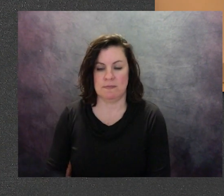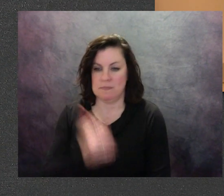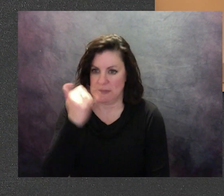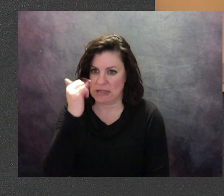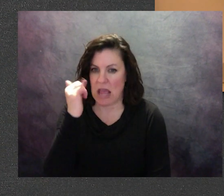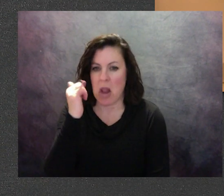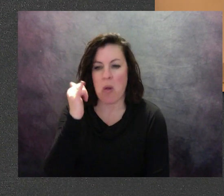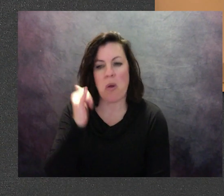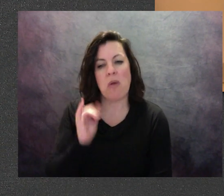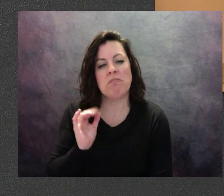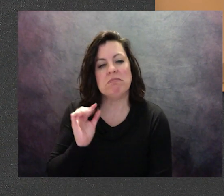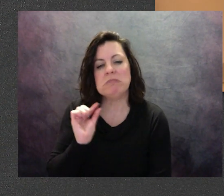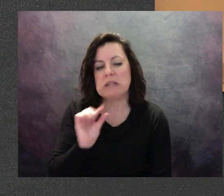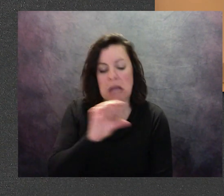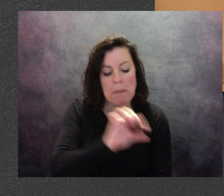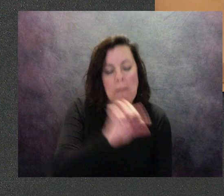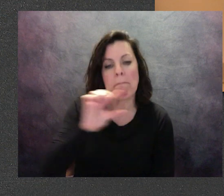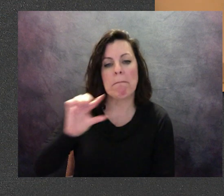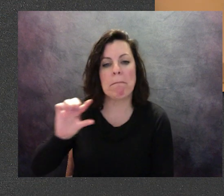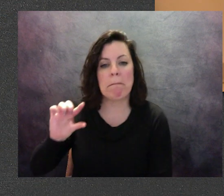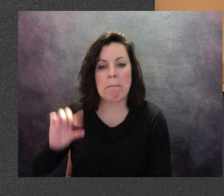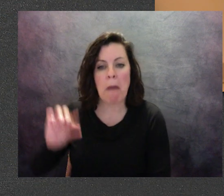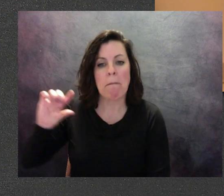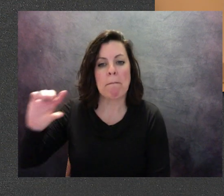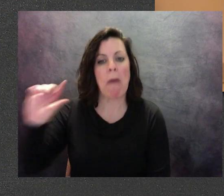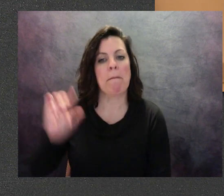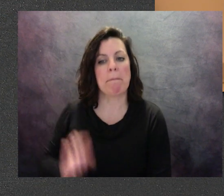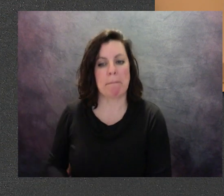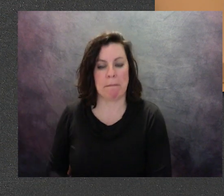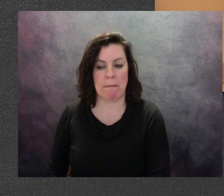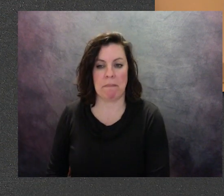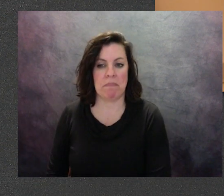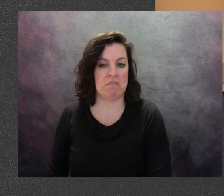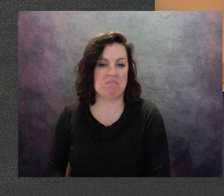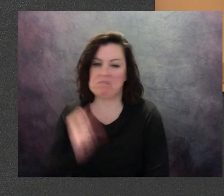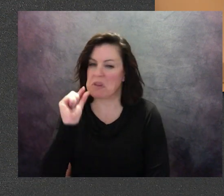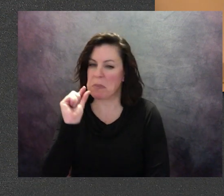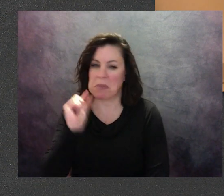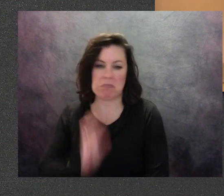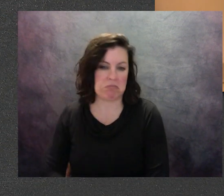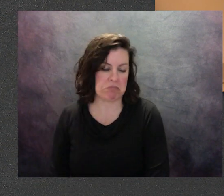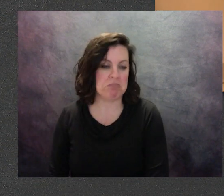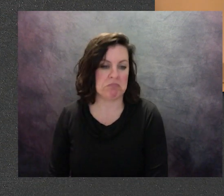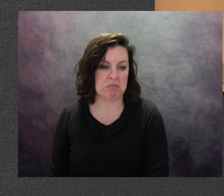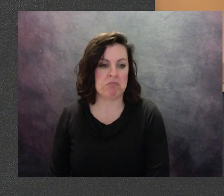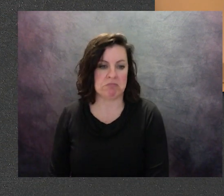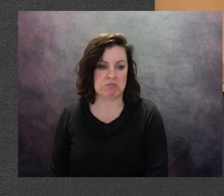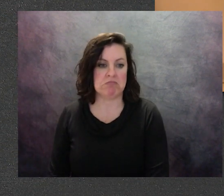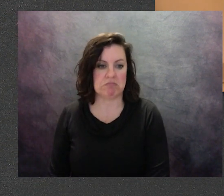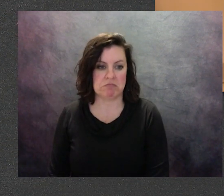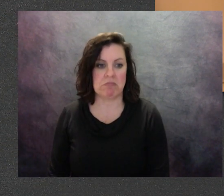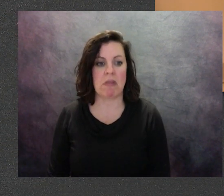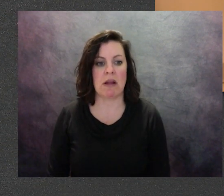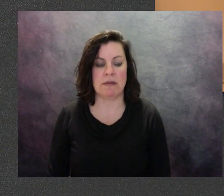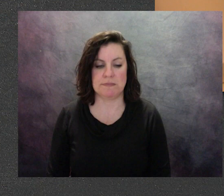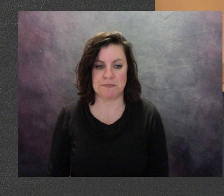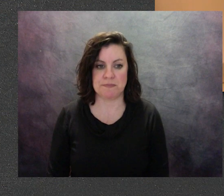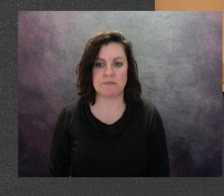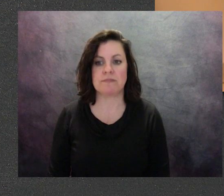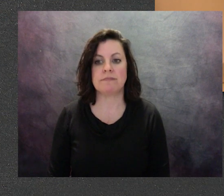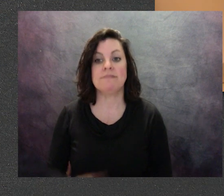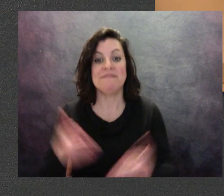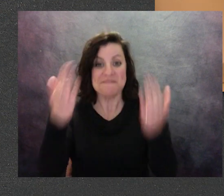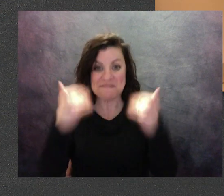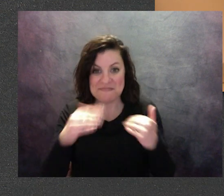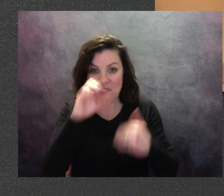use yellow here, little bit of there, little, yeah, some yellow, and